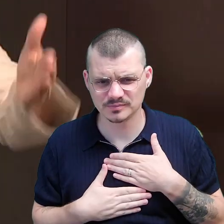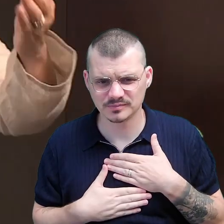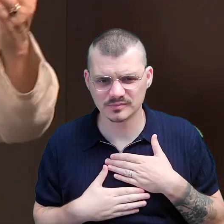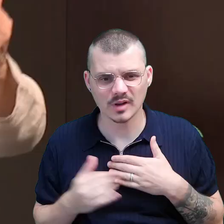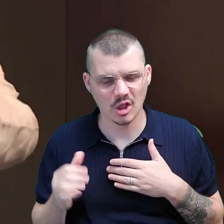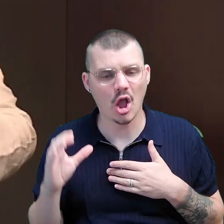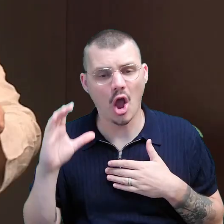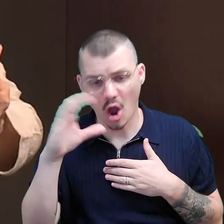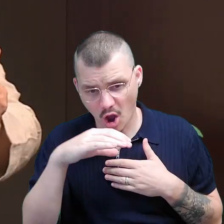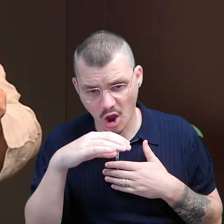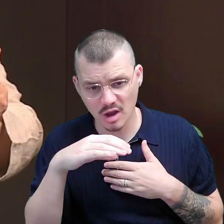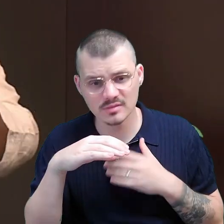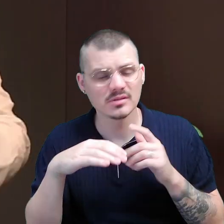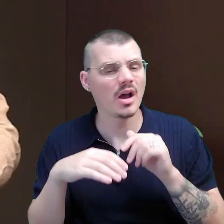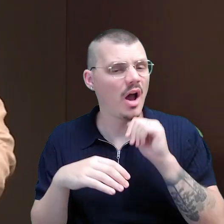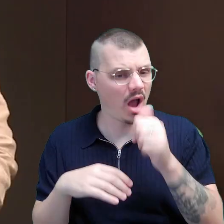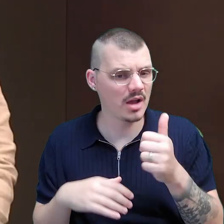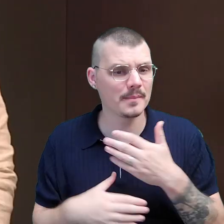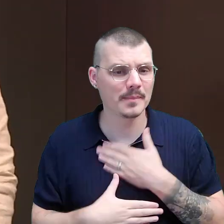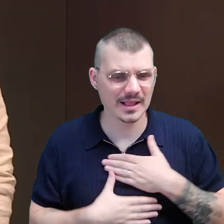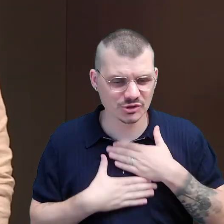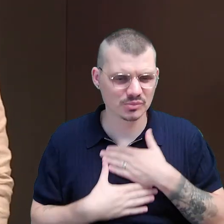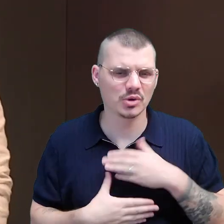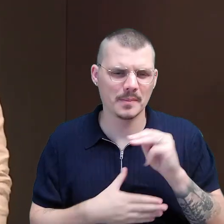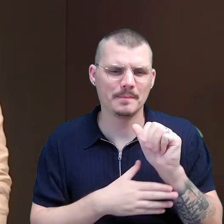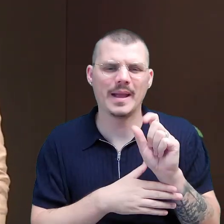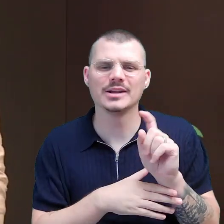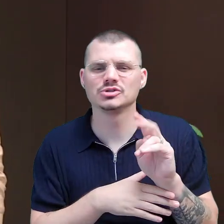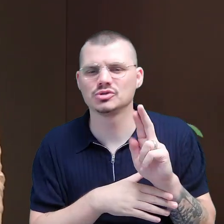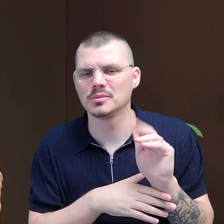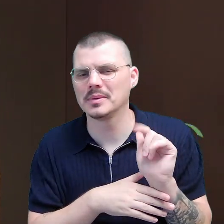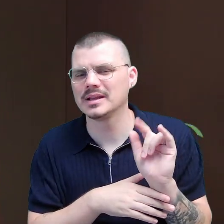Odd, unpleasurable masturbation.